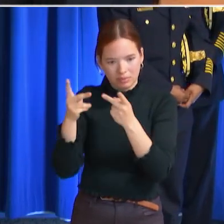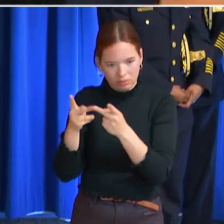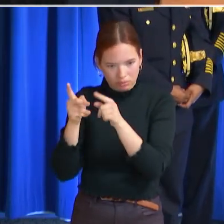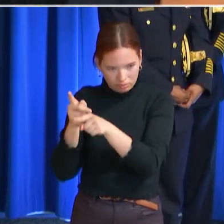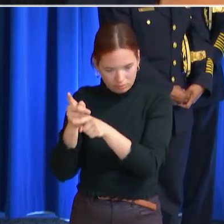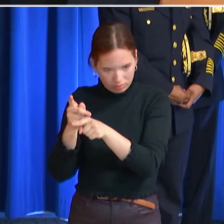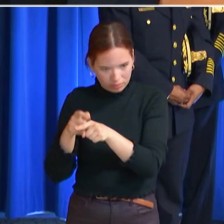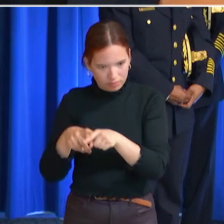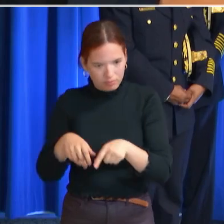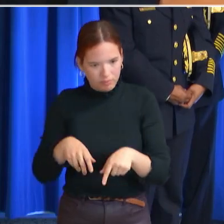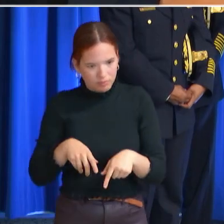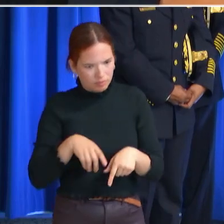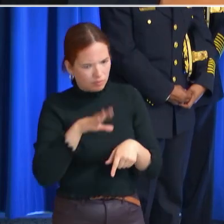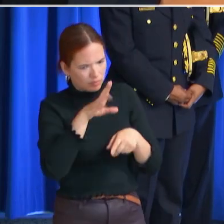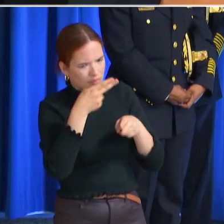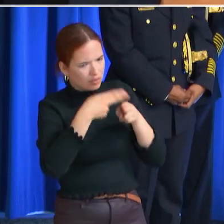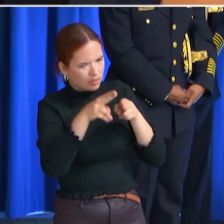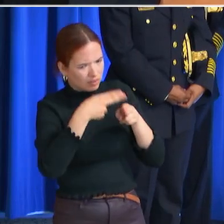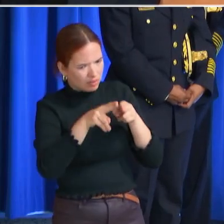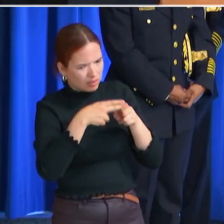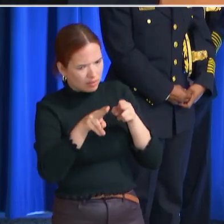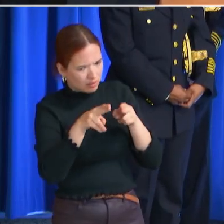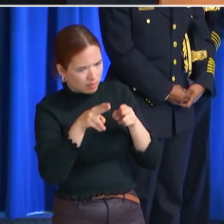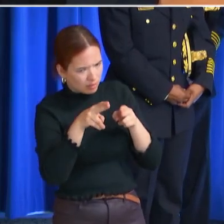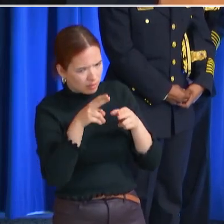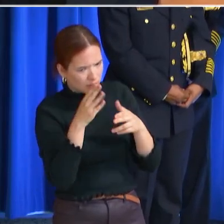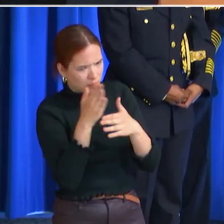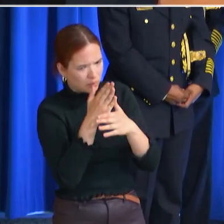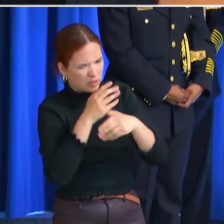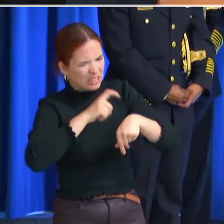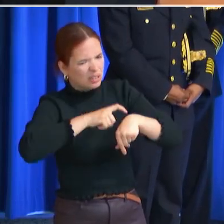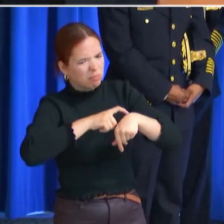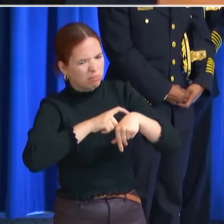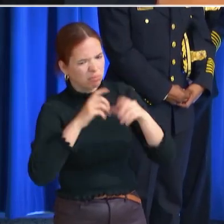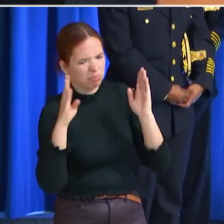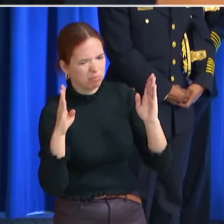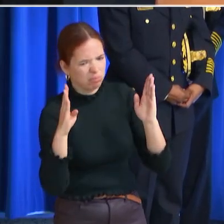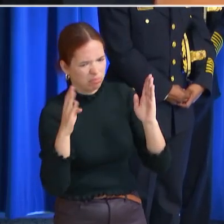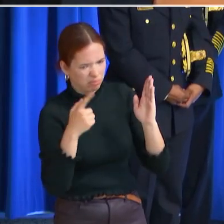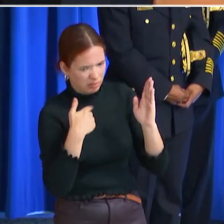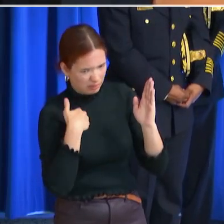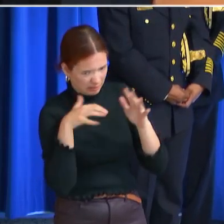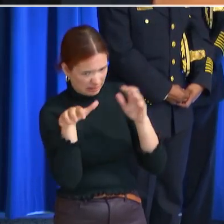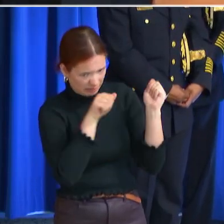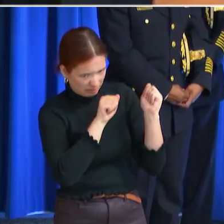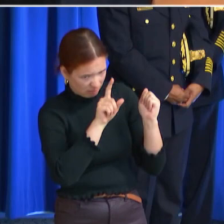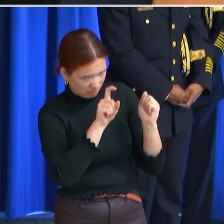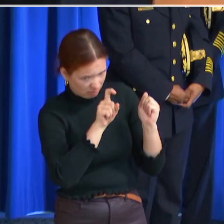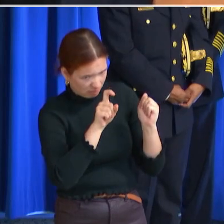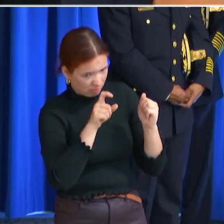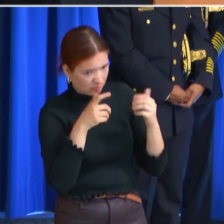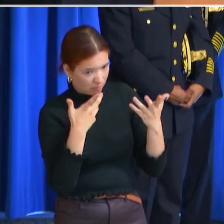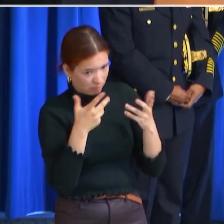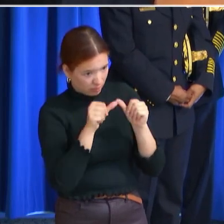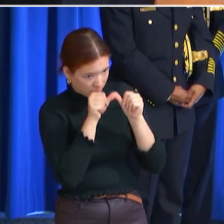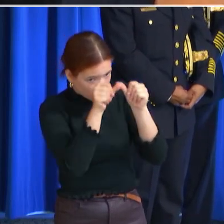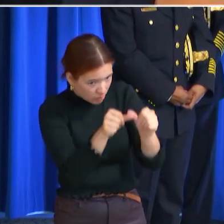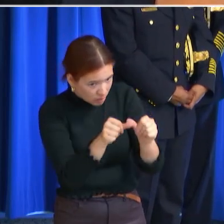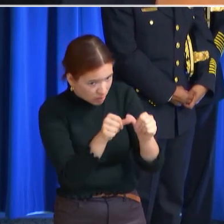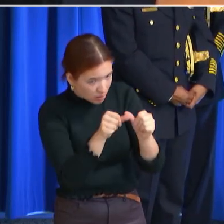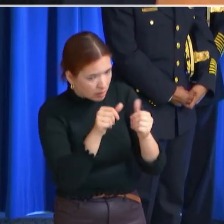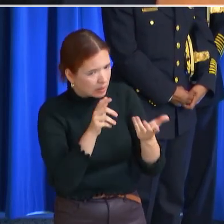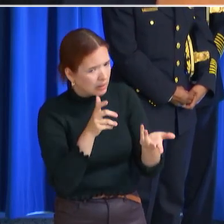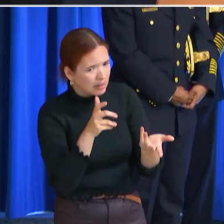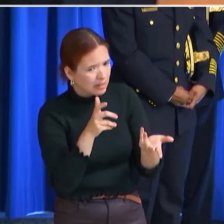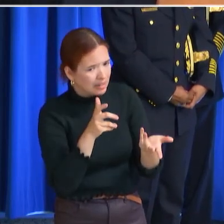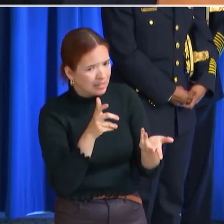in between when he leaves and when your national search is ended and you name a permanent replacement. I mean, our goal will always be to name a permanent